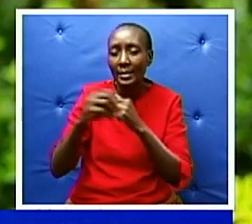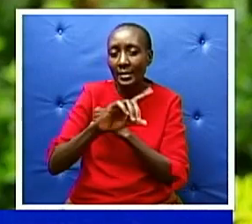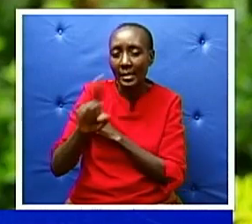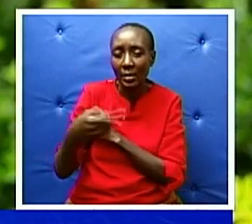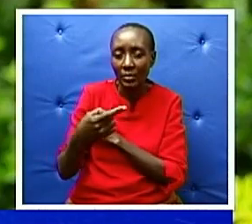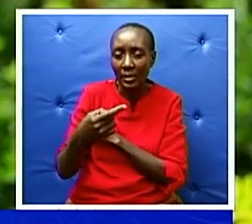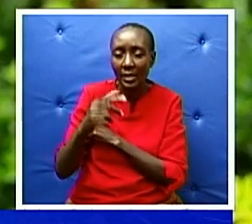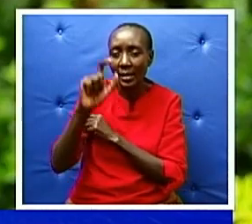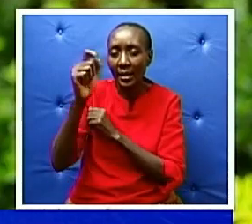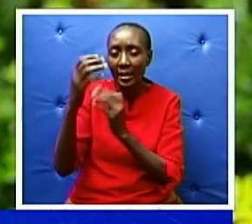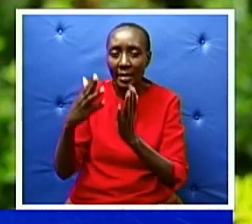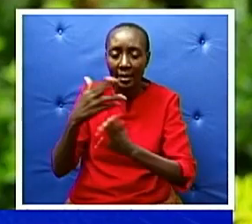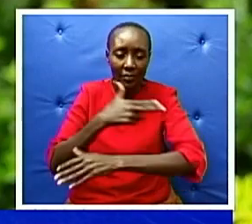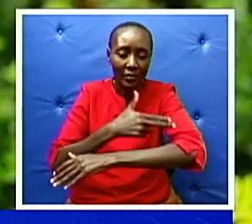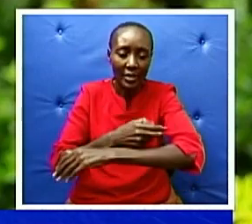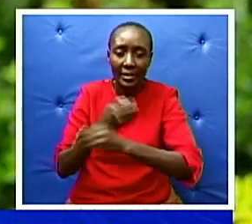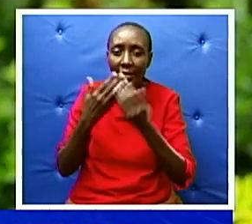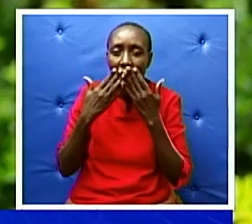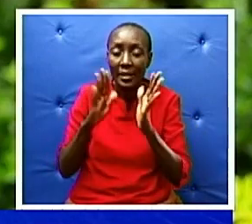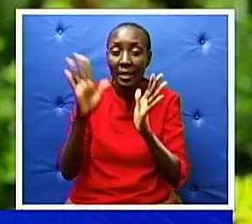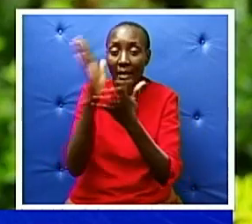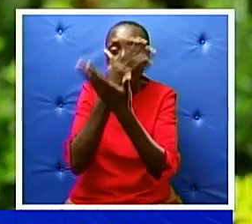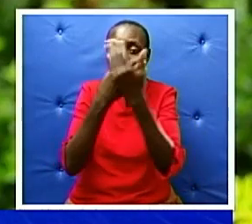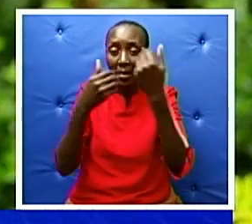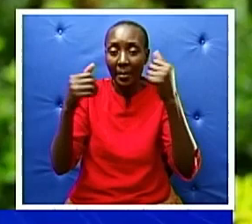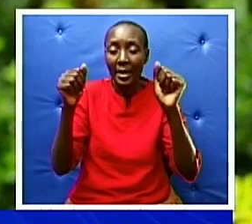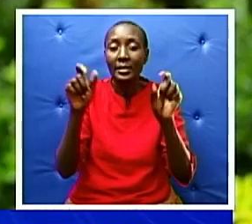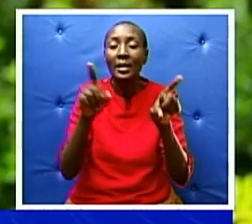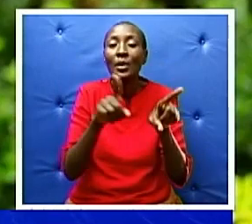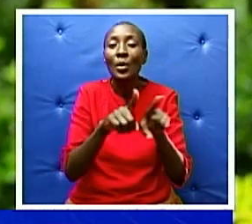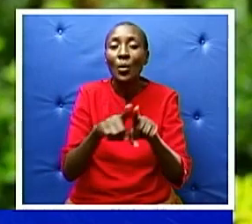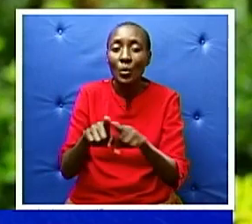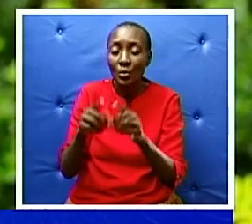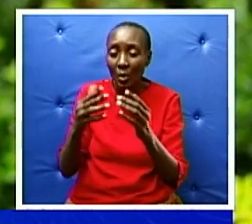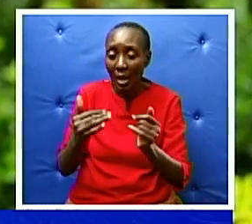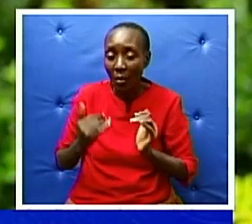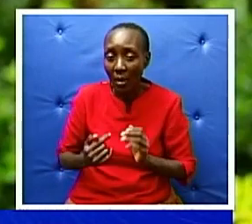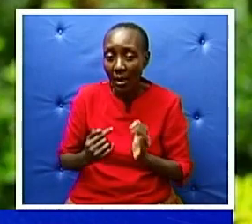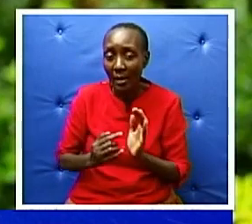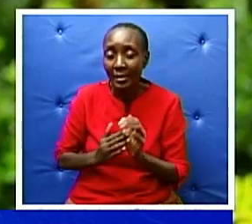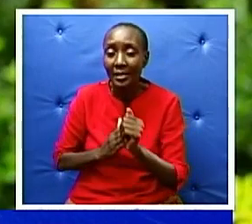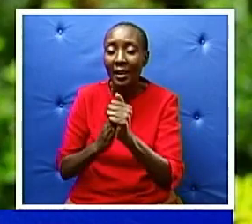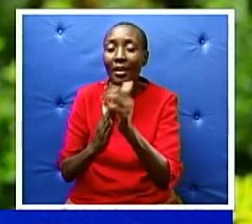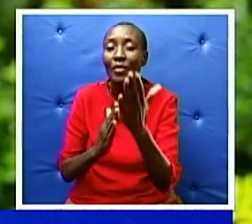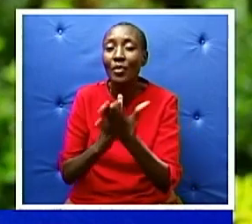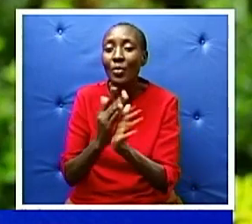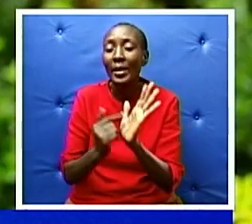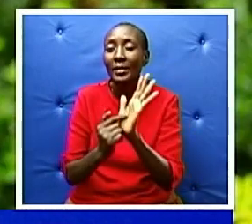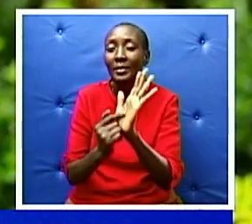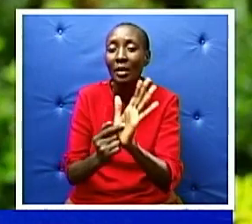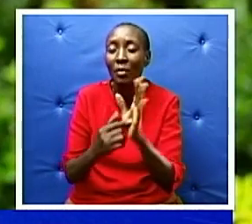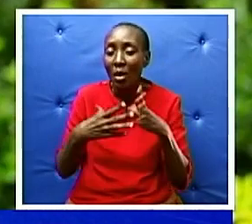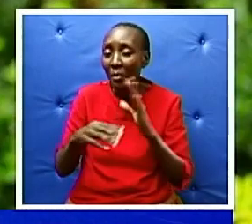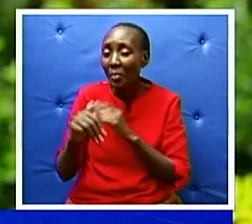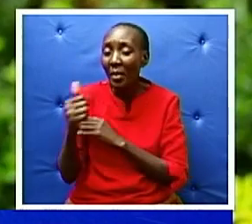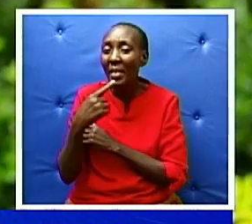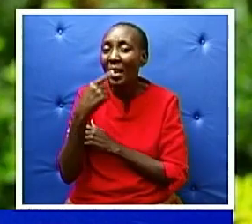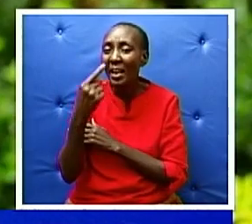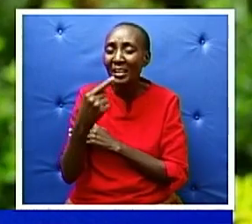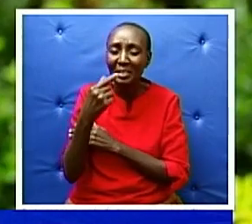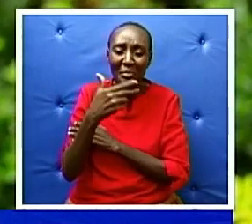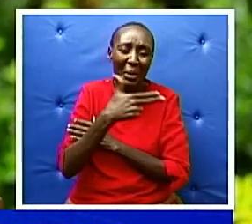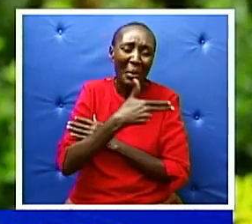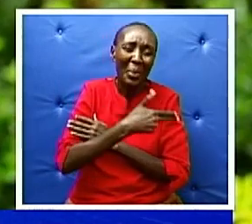vaccinated. The president himself has now led by example. Some people are arguing, he's been vaccinated pretty